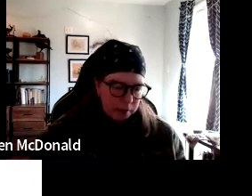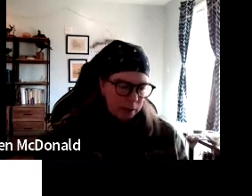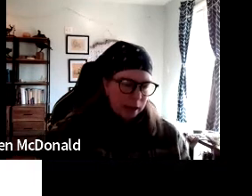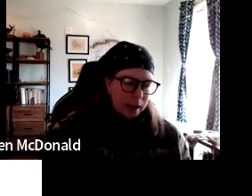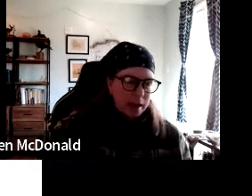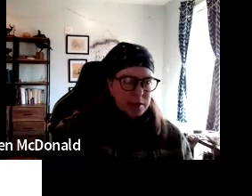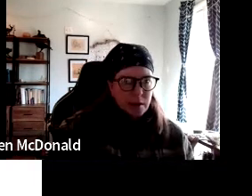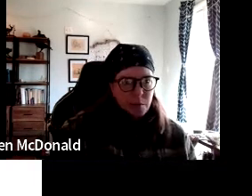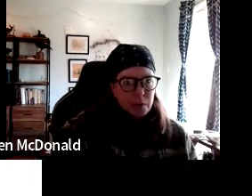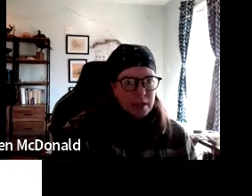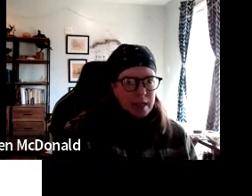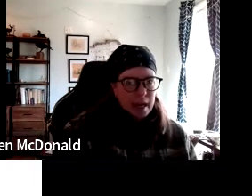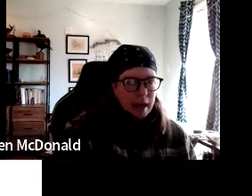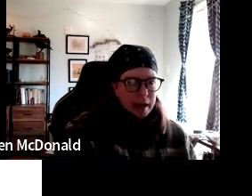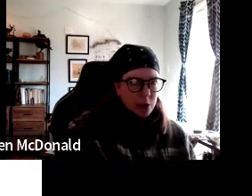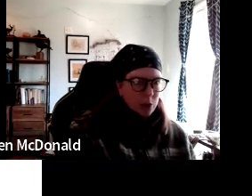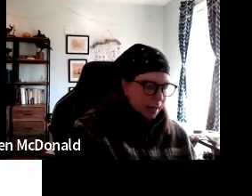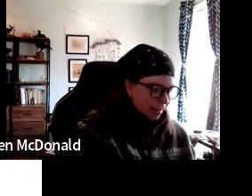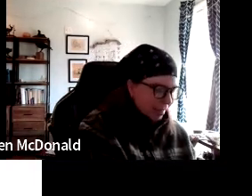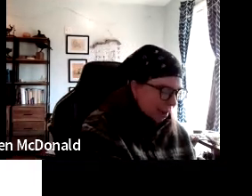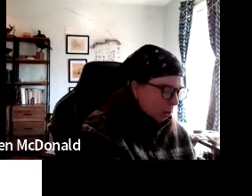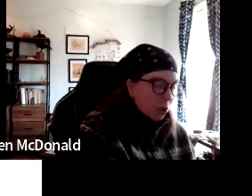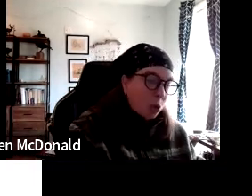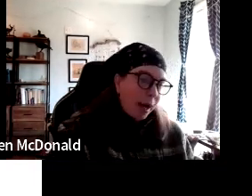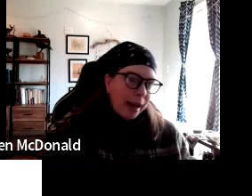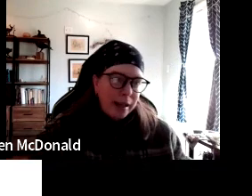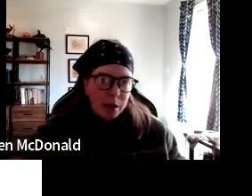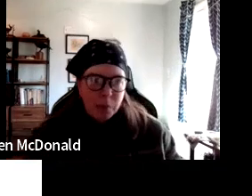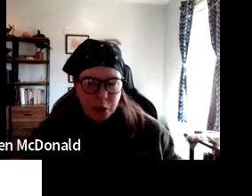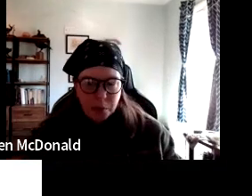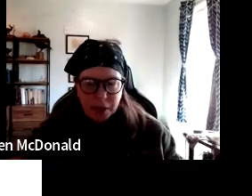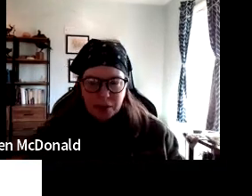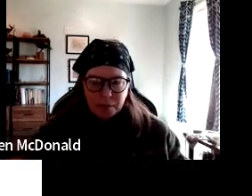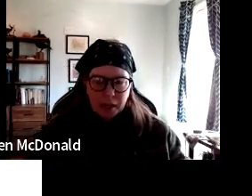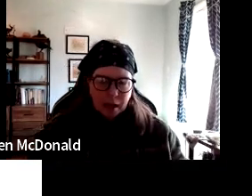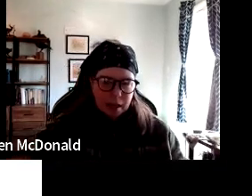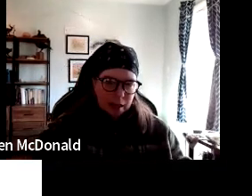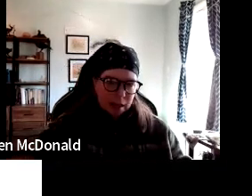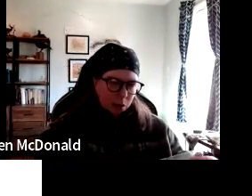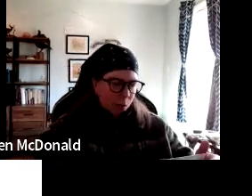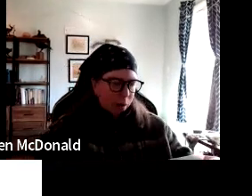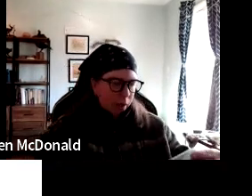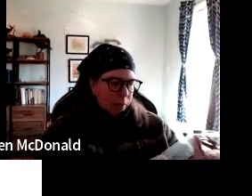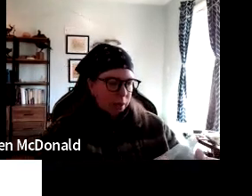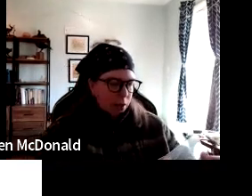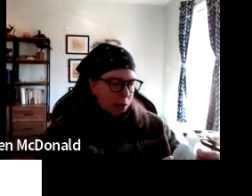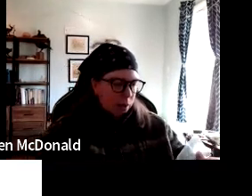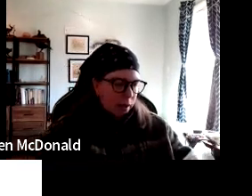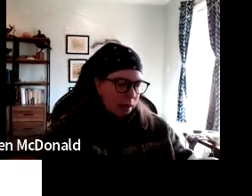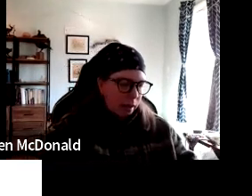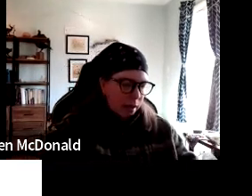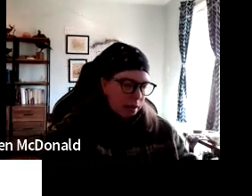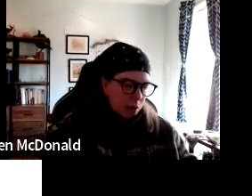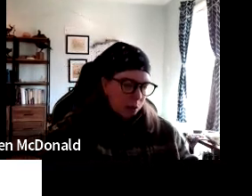tweezers and some dehydrated or dried mushroom gills. And then what we're going to